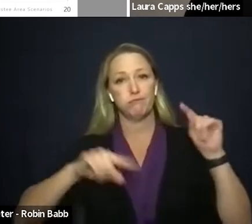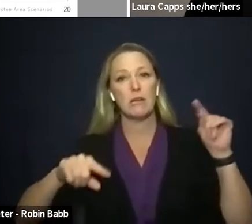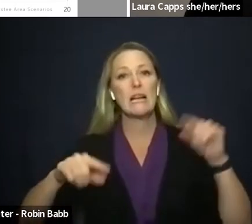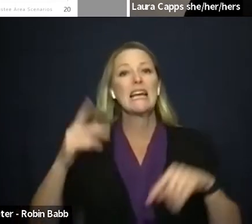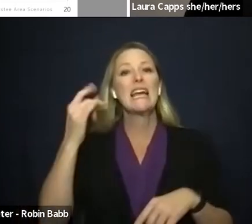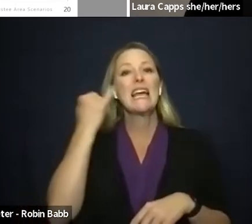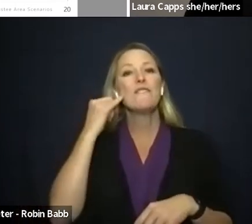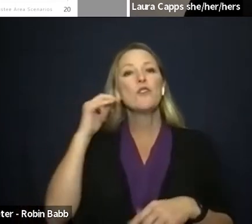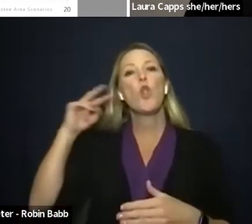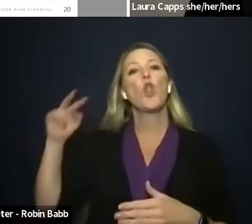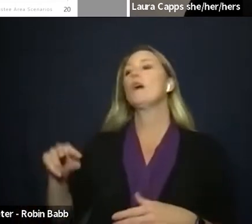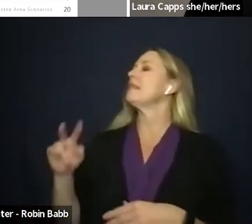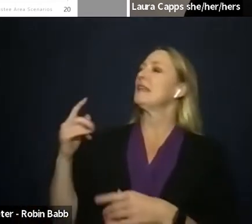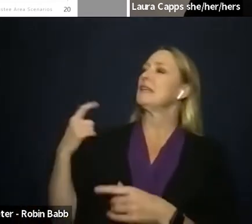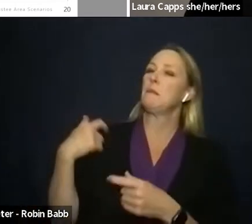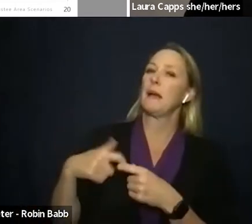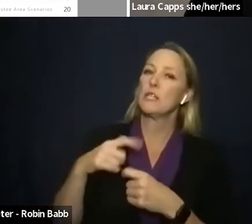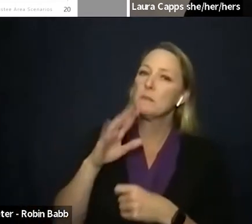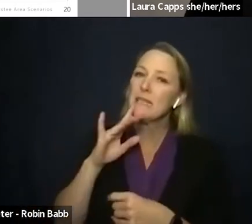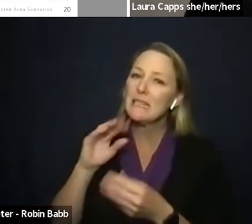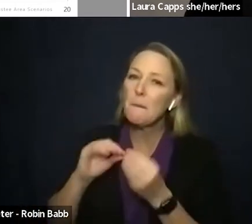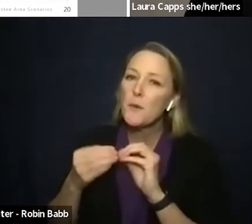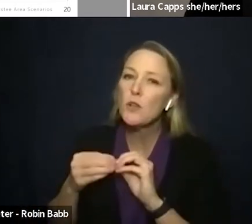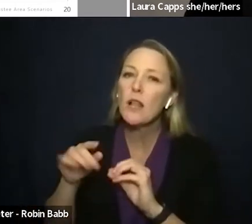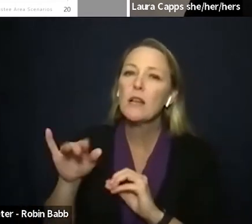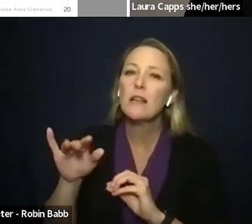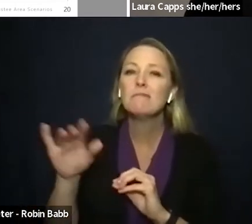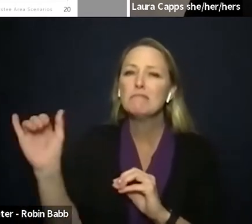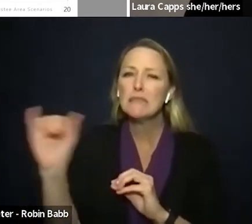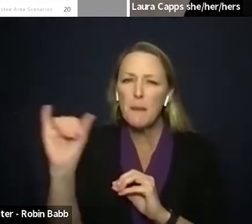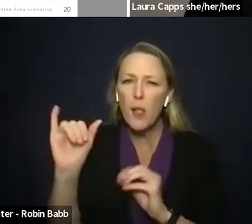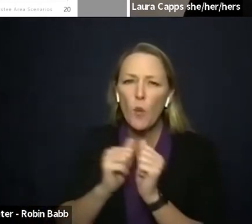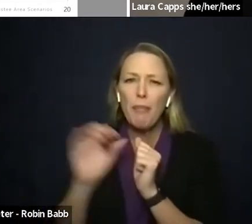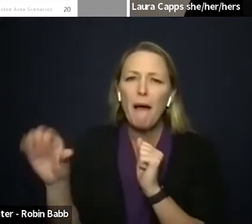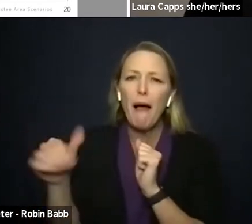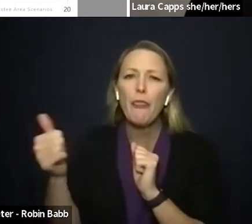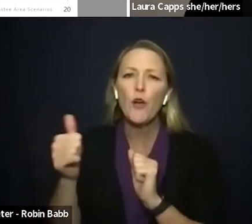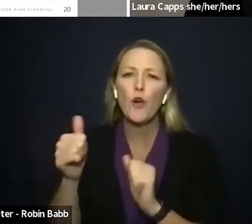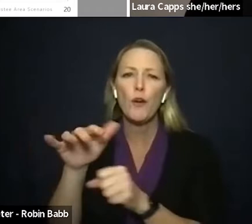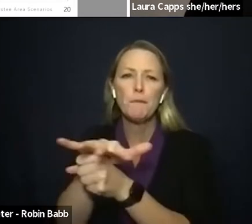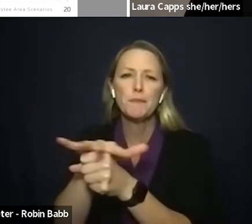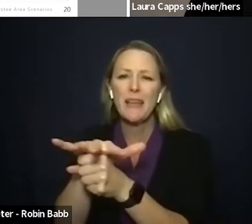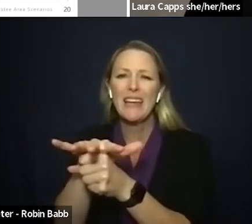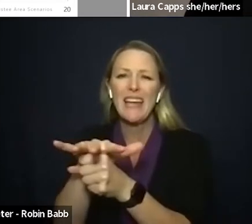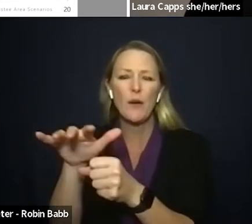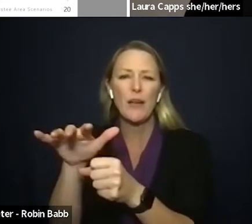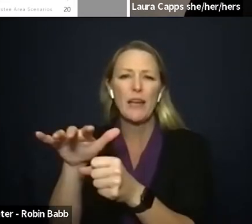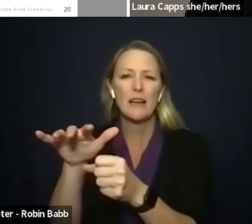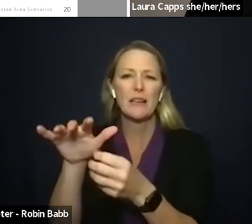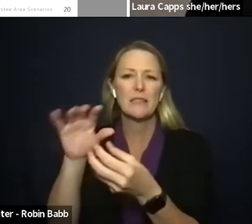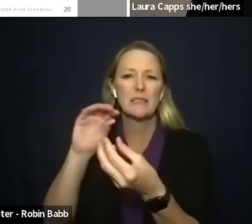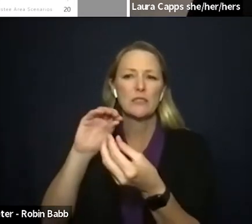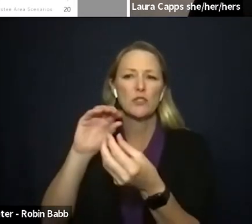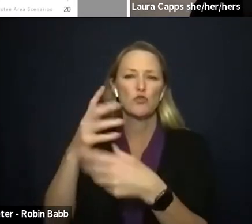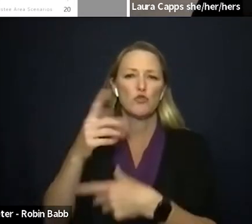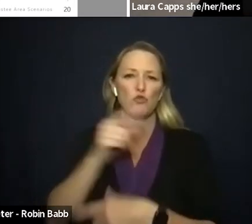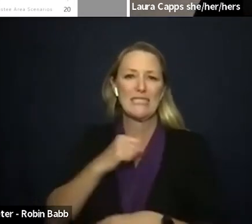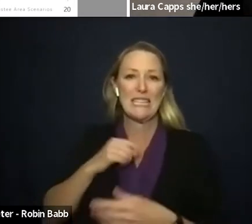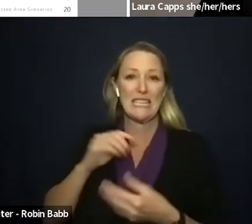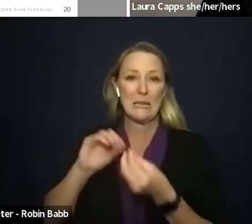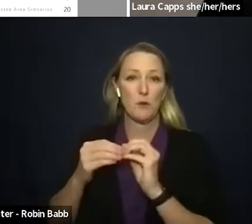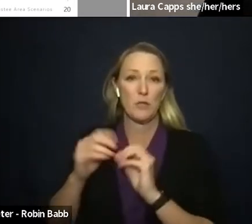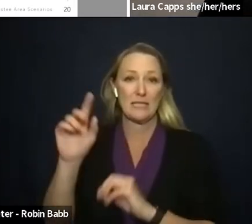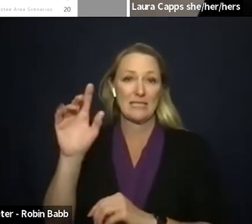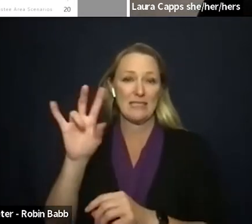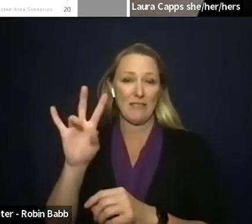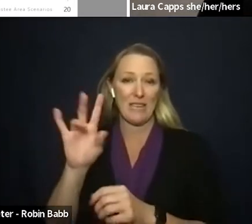numbers uh they're relatively similar to the other uh trustee area number seven scenario that we we showed with